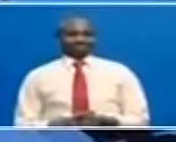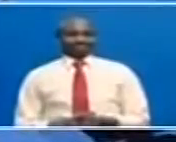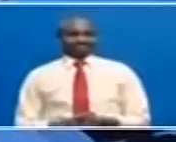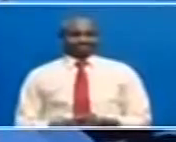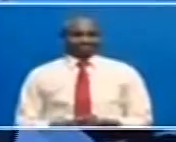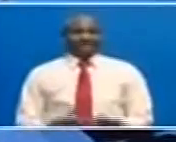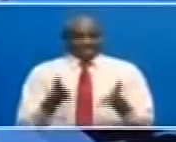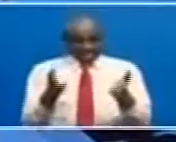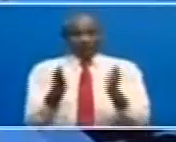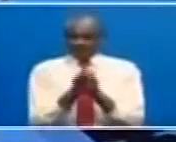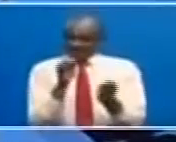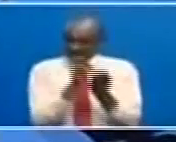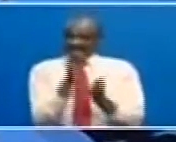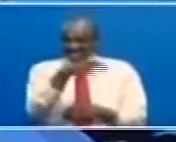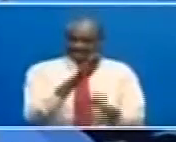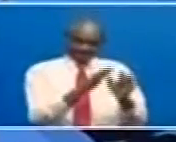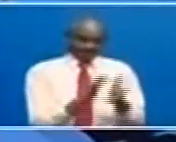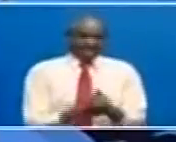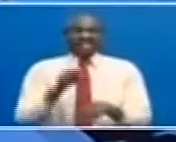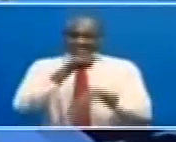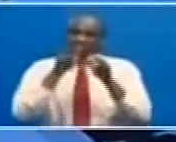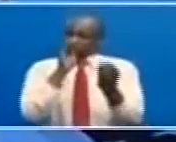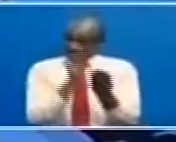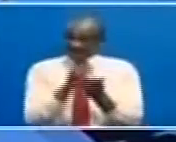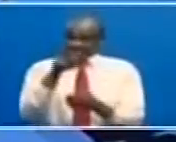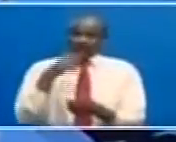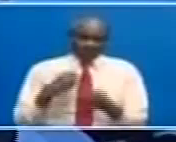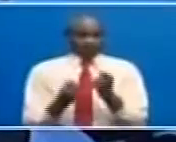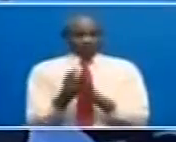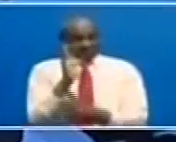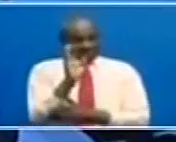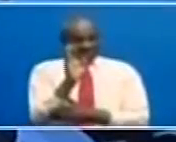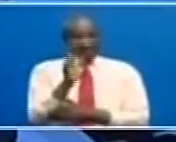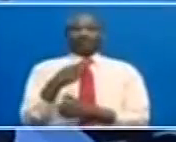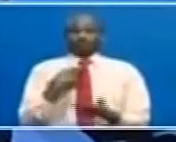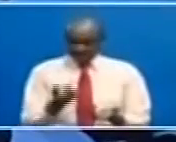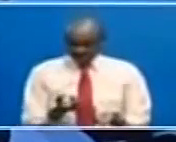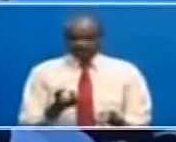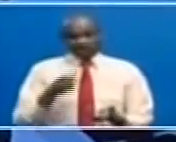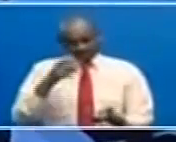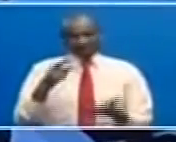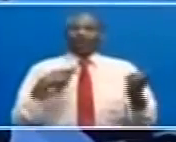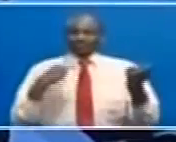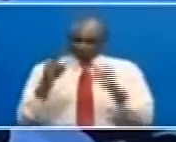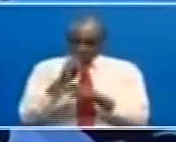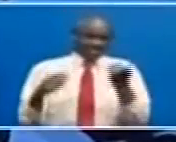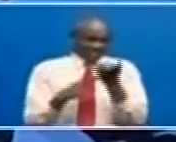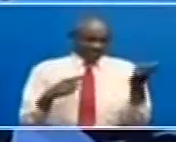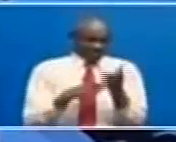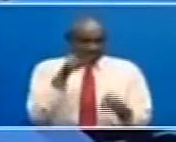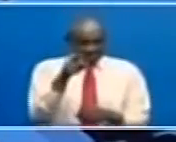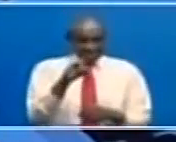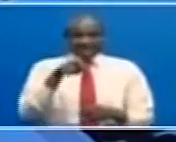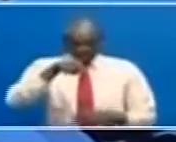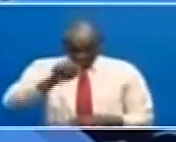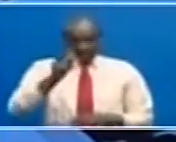While still keeping with the banking sector, National Bank is looking to grow its transaction volumes by leveraging on technology, even as the lender